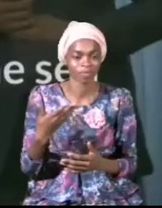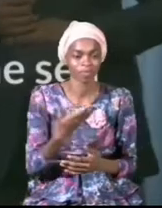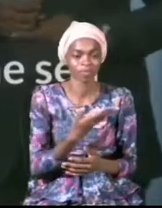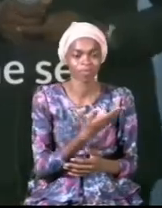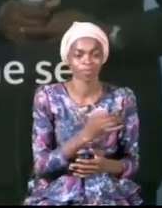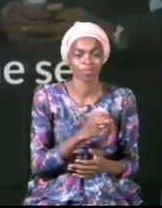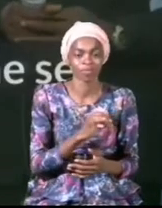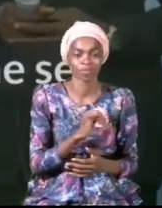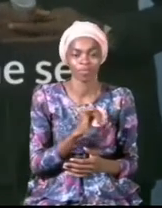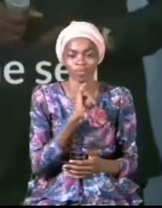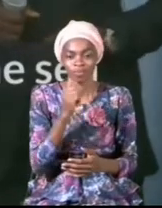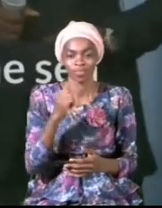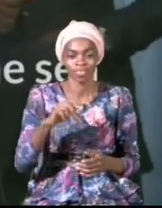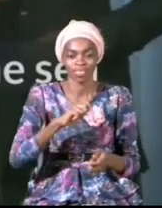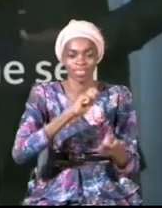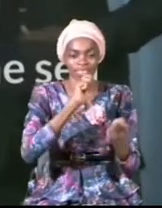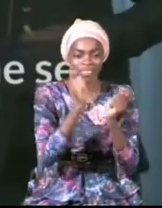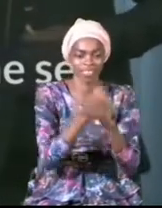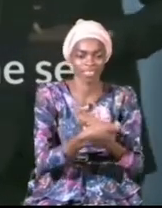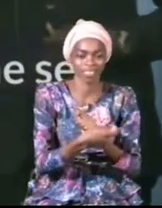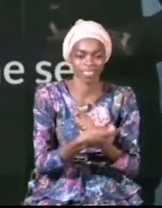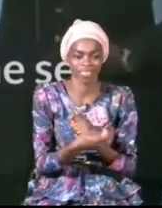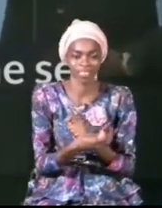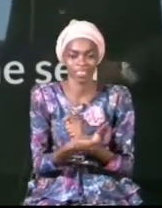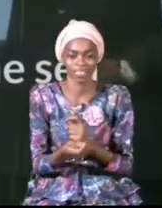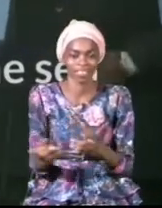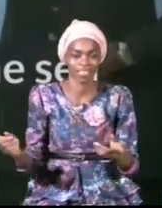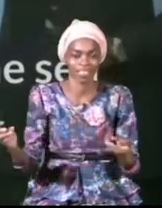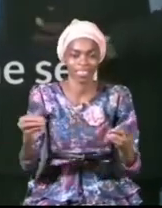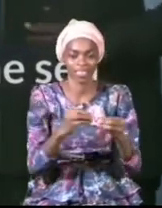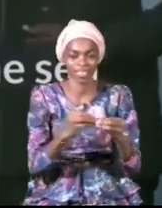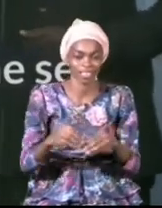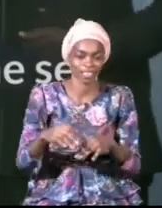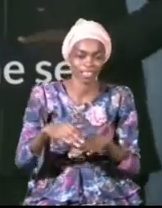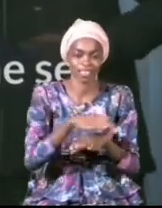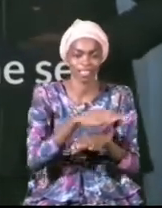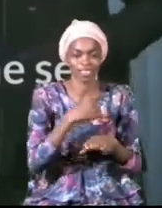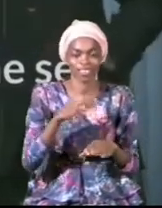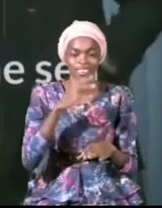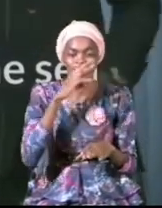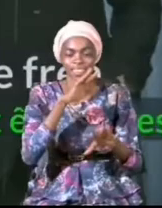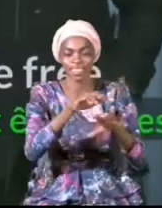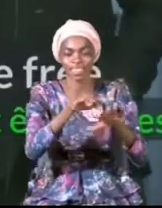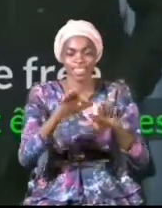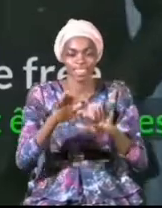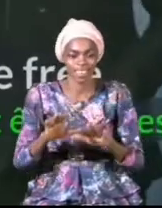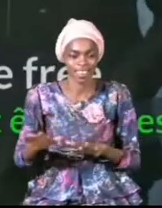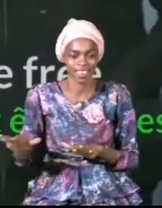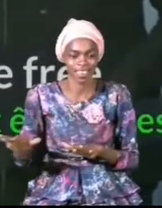revolution gathering o'er the sea, and we